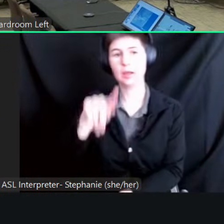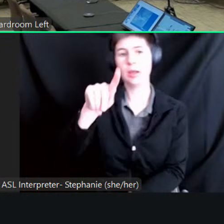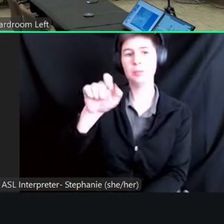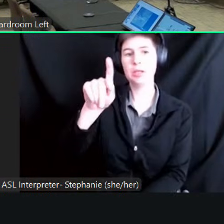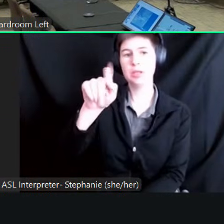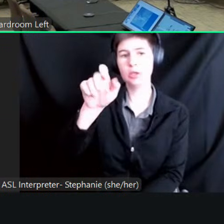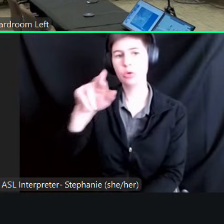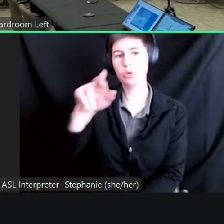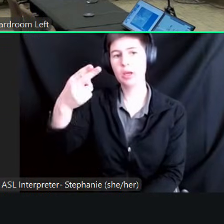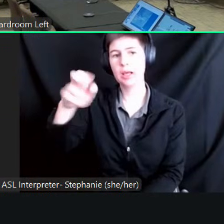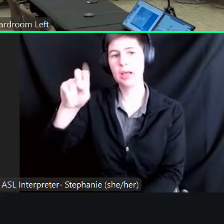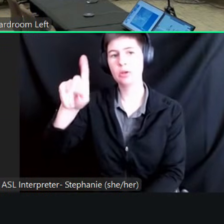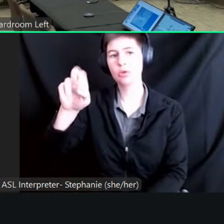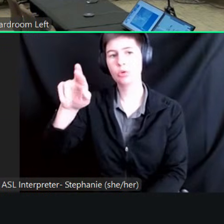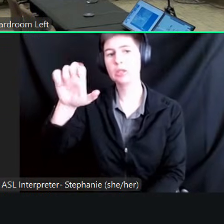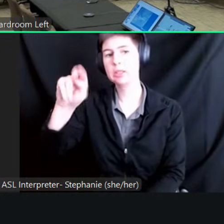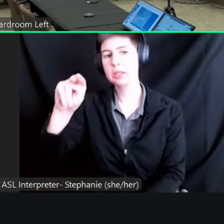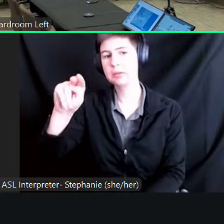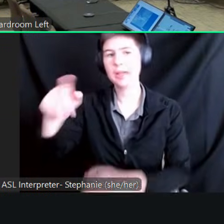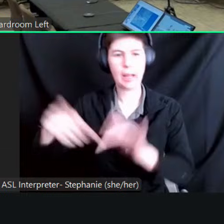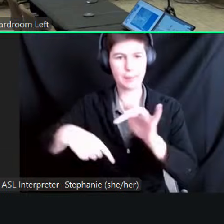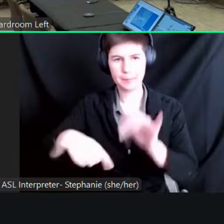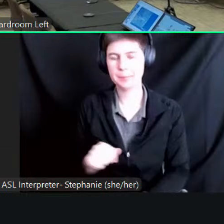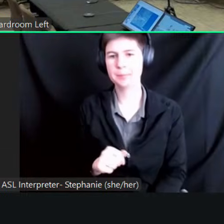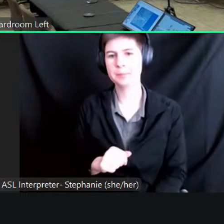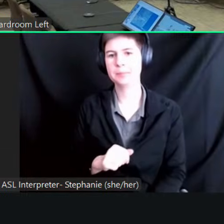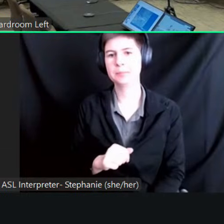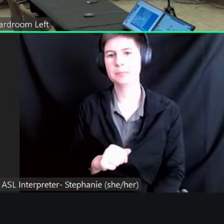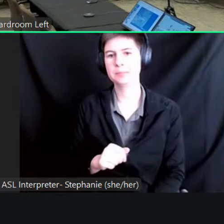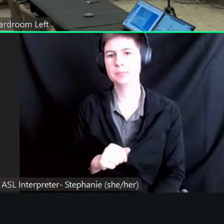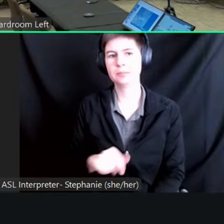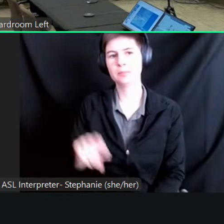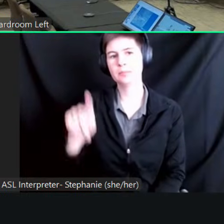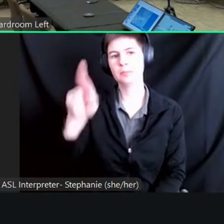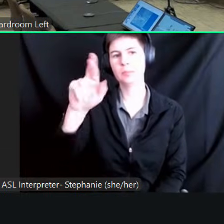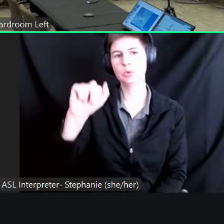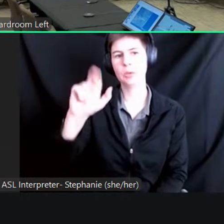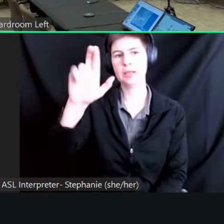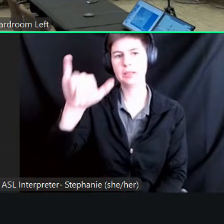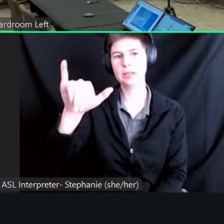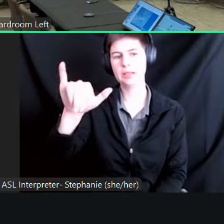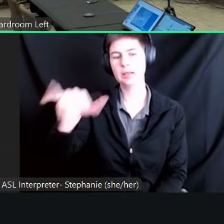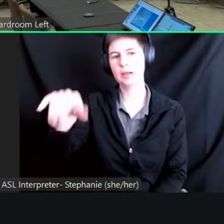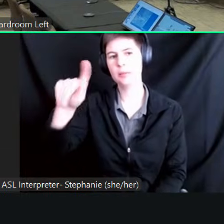Henderson, absent. Robert Johnson. Tracy Powell, absent.